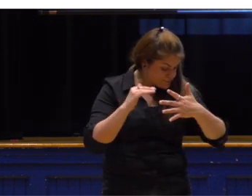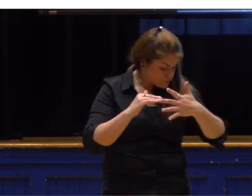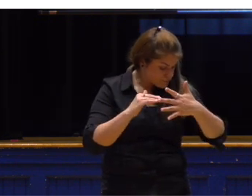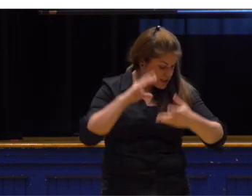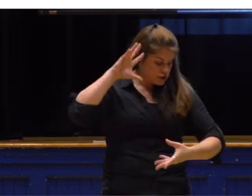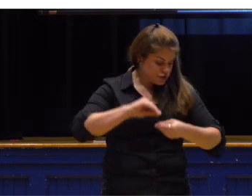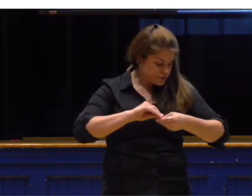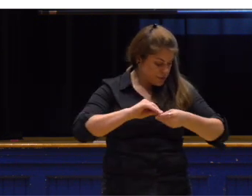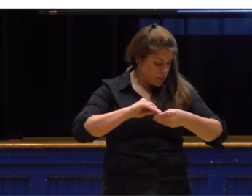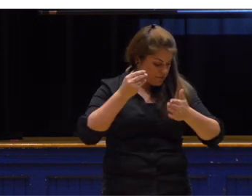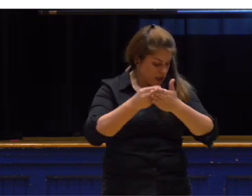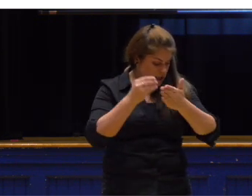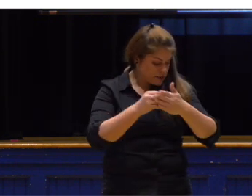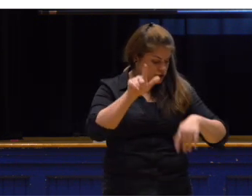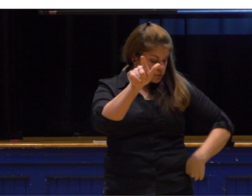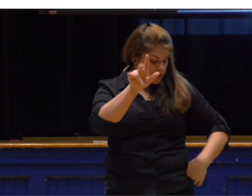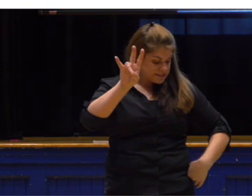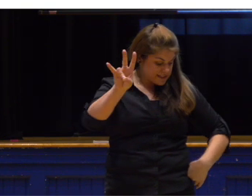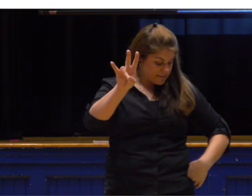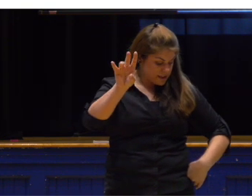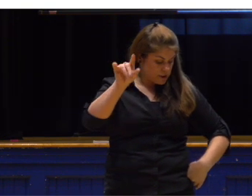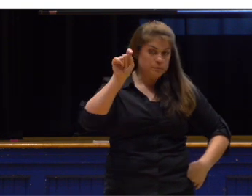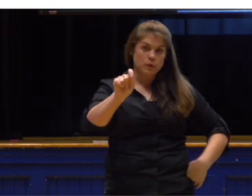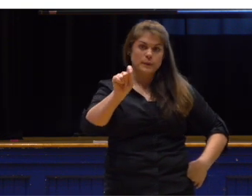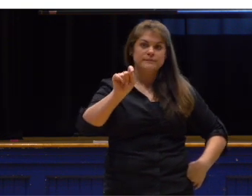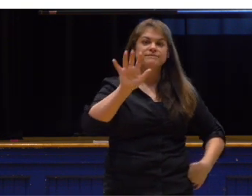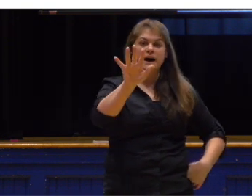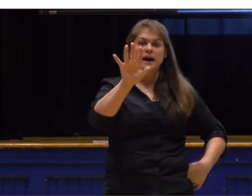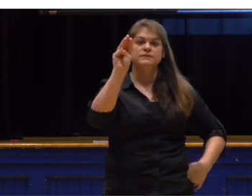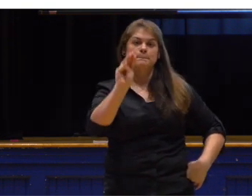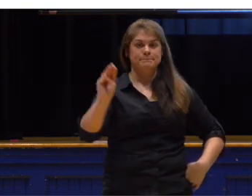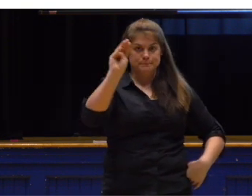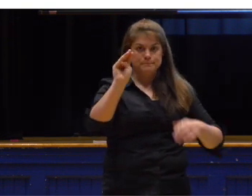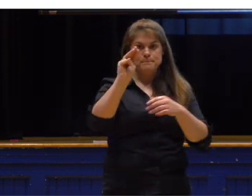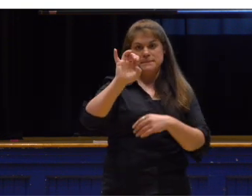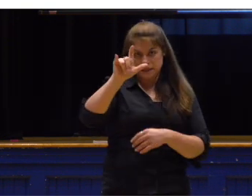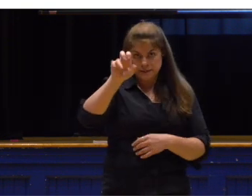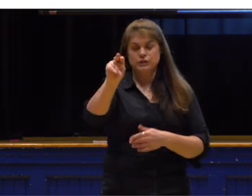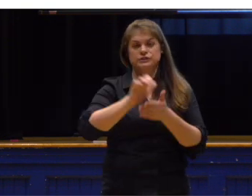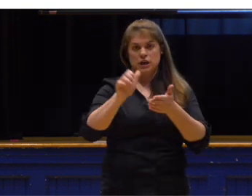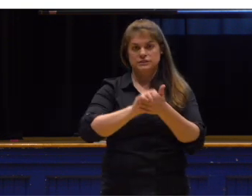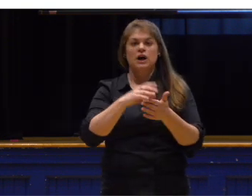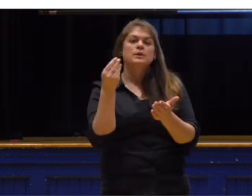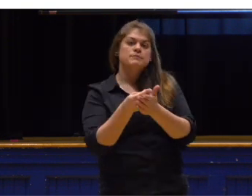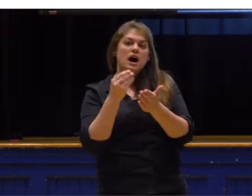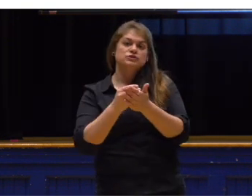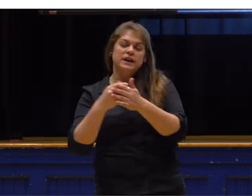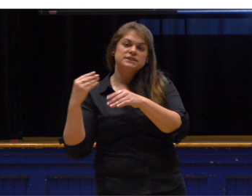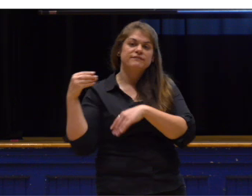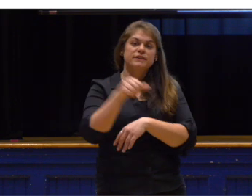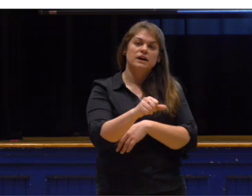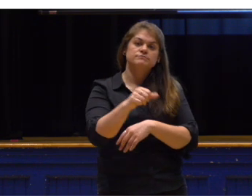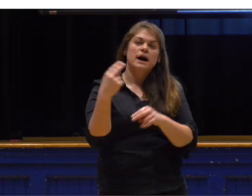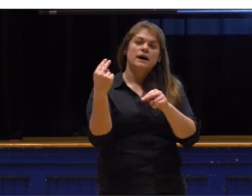total funding is in the amount of $27.5 million. The project is funded primarily through Federal Highway Administration,